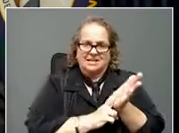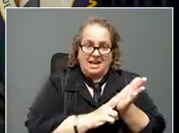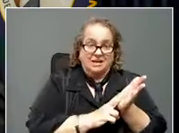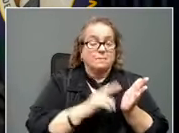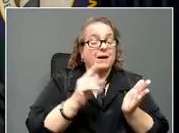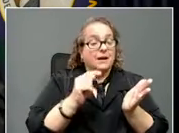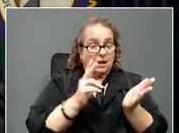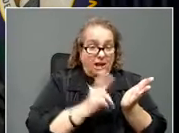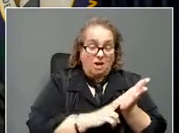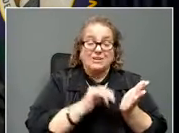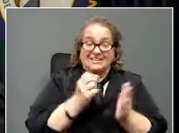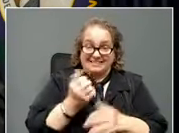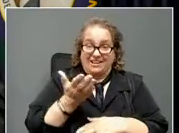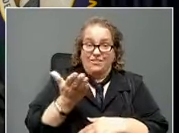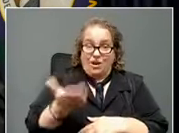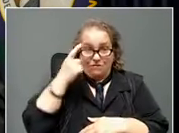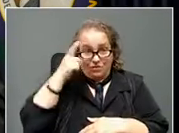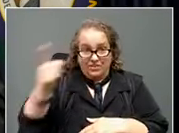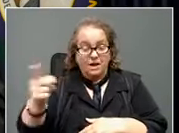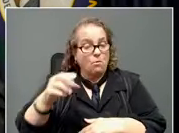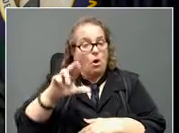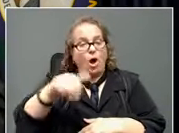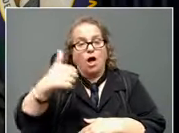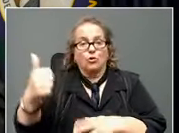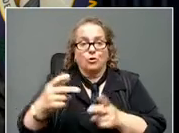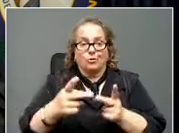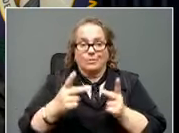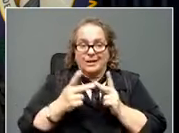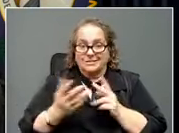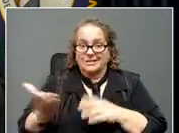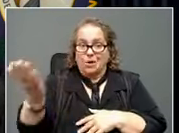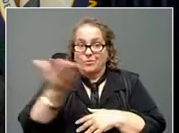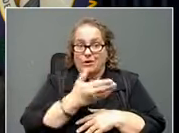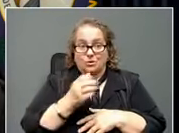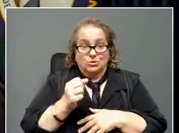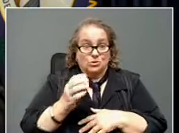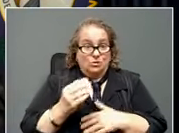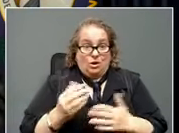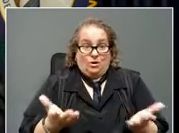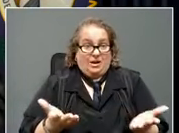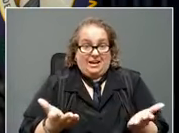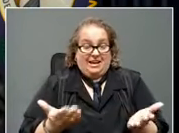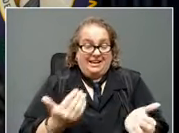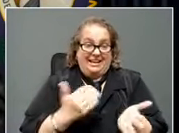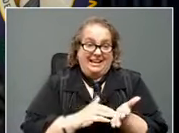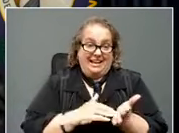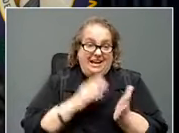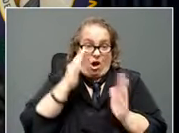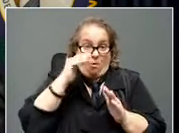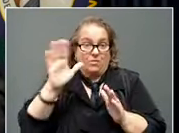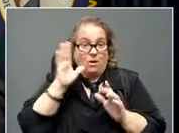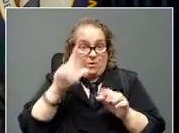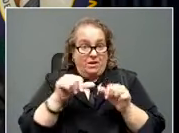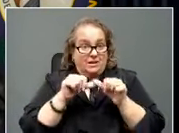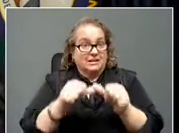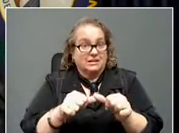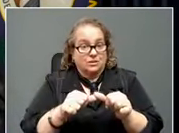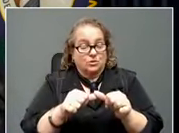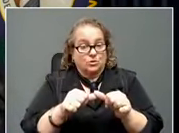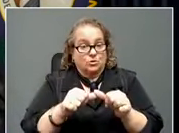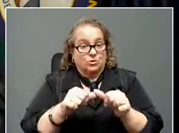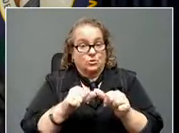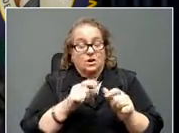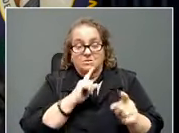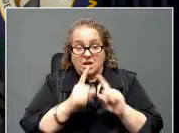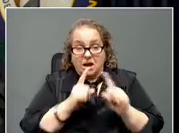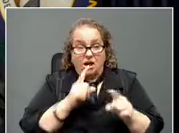for other facilities out there. So, again, I hope that they'll continue dialogue. I have no